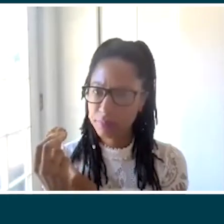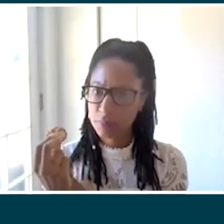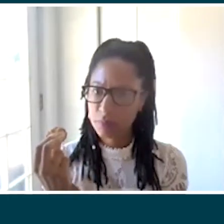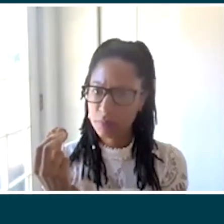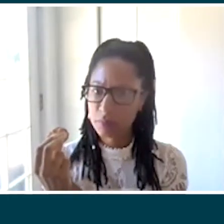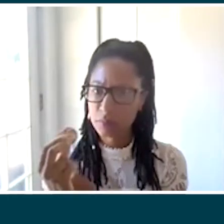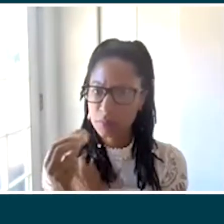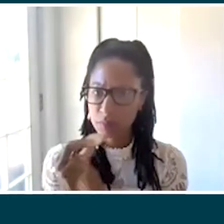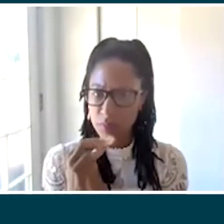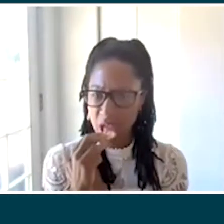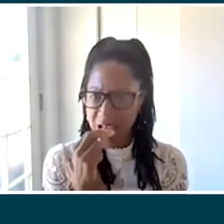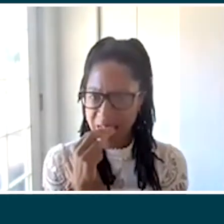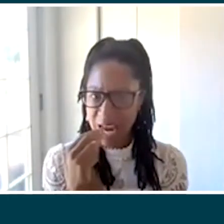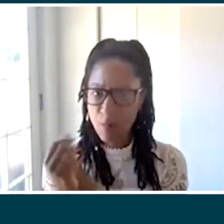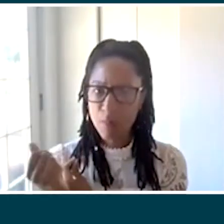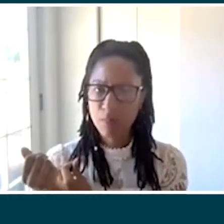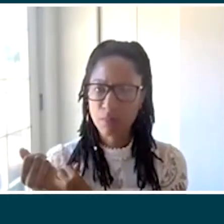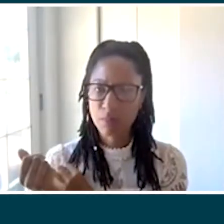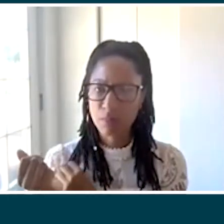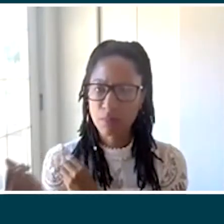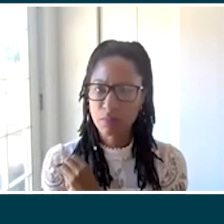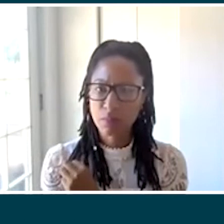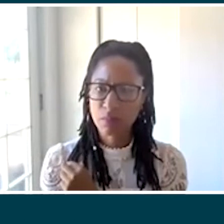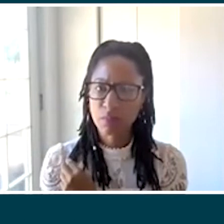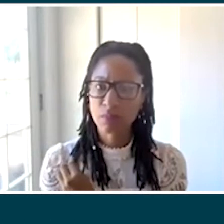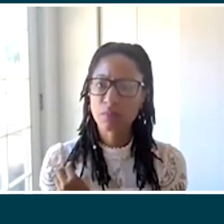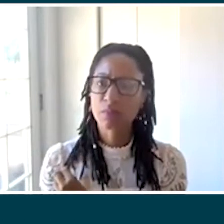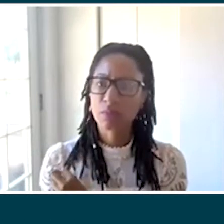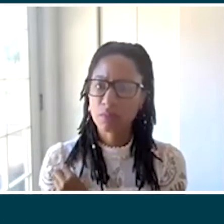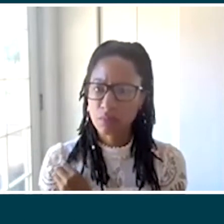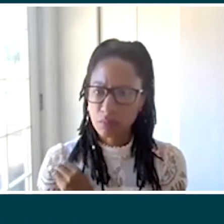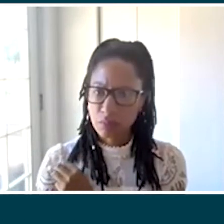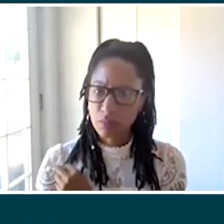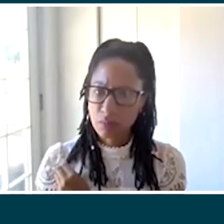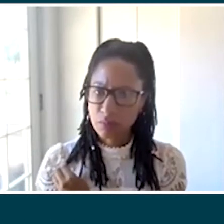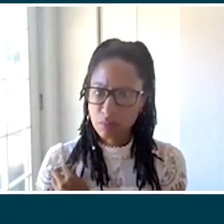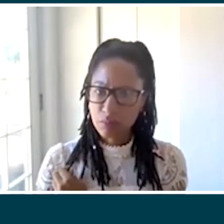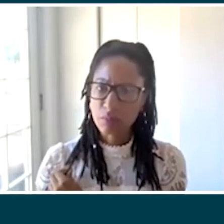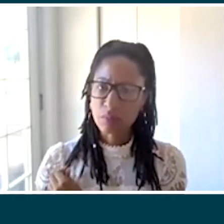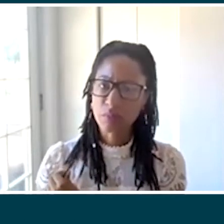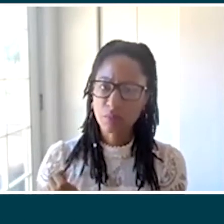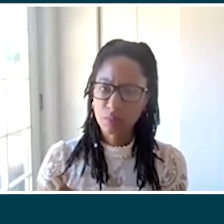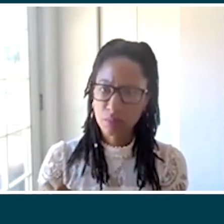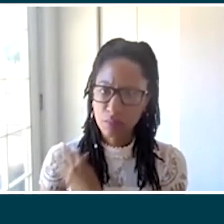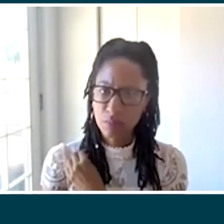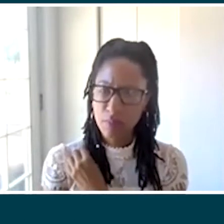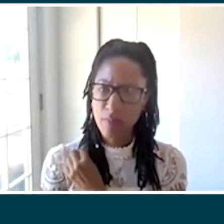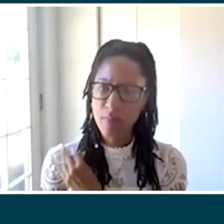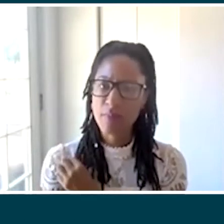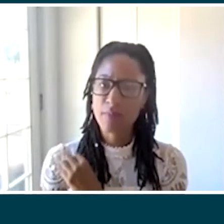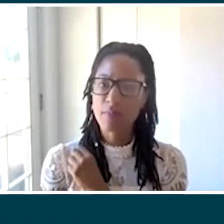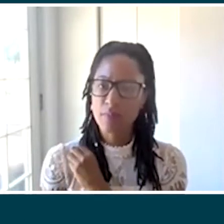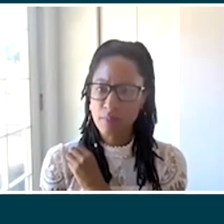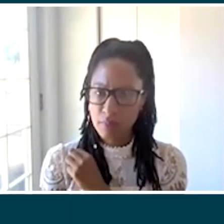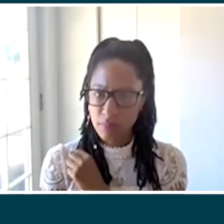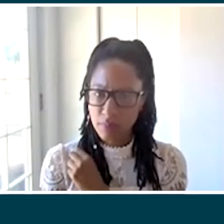Yeah, nothing. I felt anxious because I don't feel like I'm an expert, but I really appreciated the beginning, you saying all you need to